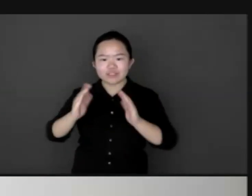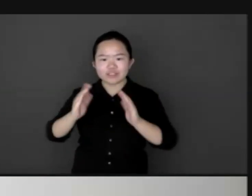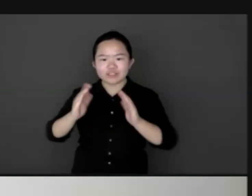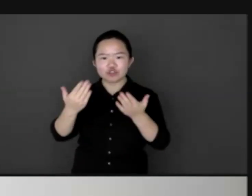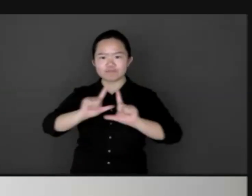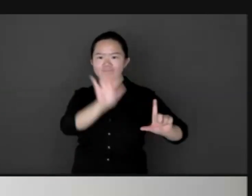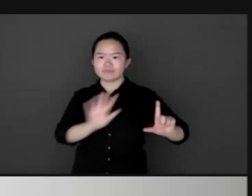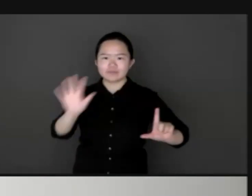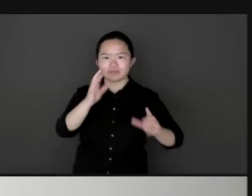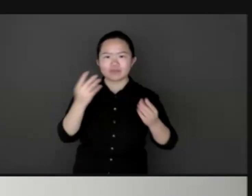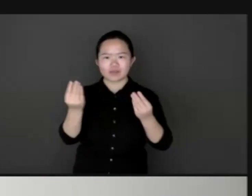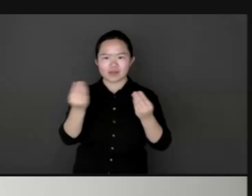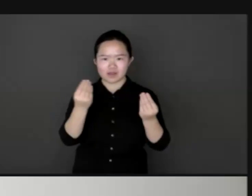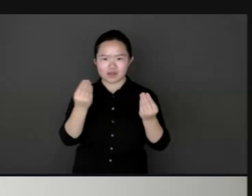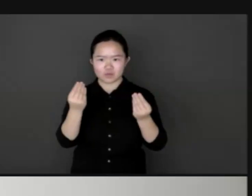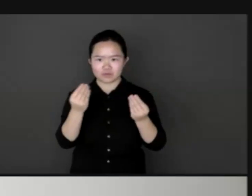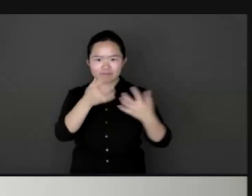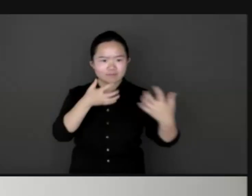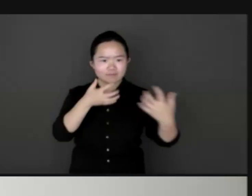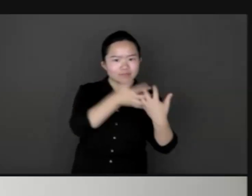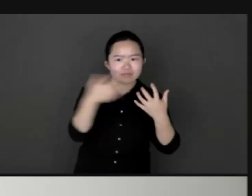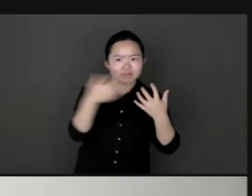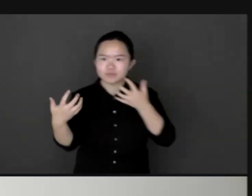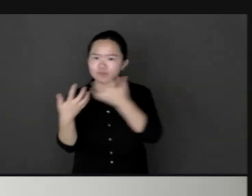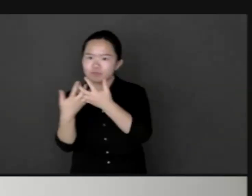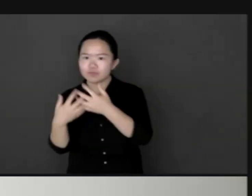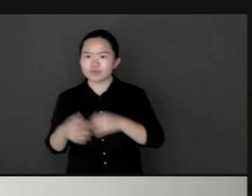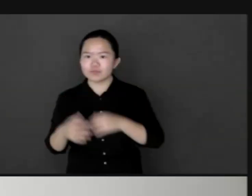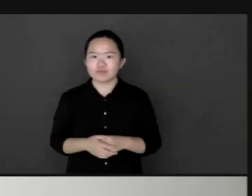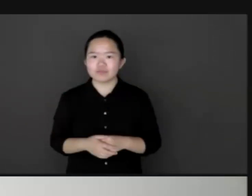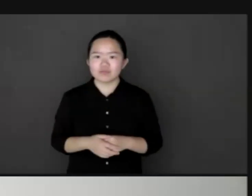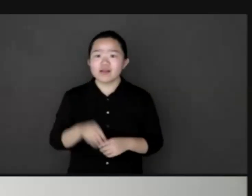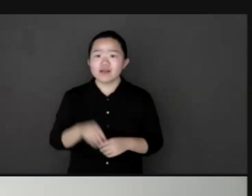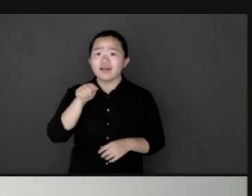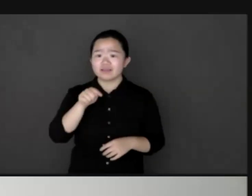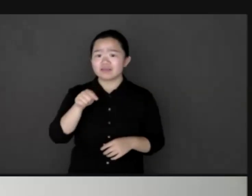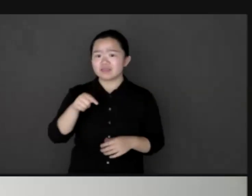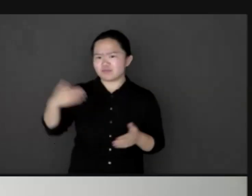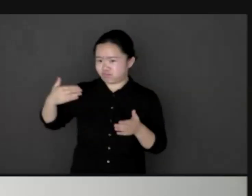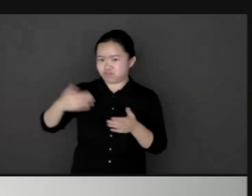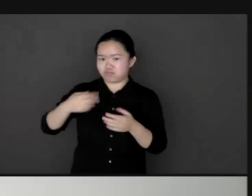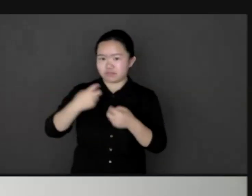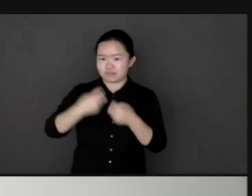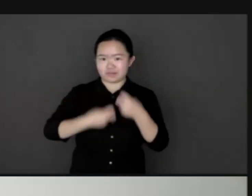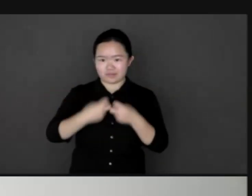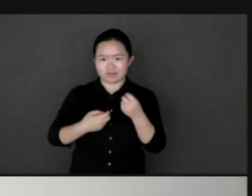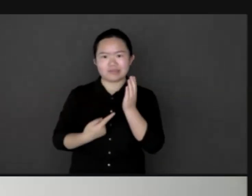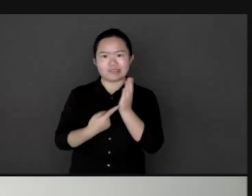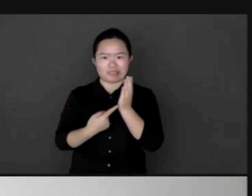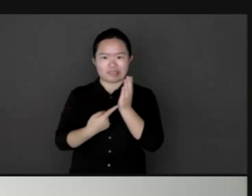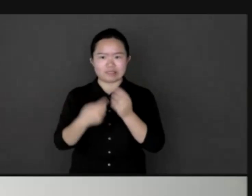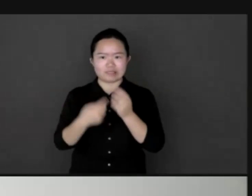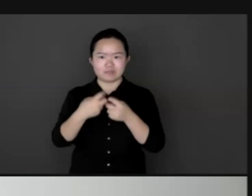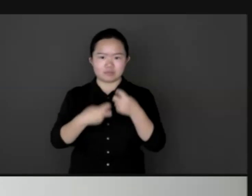for improving accessibility. And this has been a big gap on mobile for a long time, and it's something that I'm really thankful to ABRA and the App Foundation